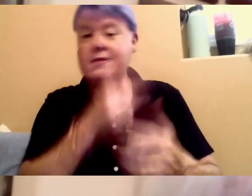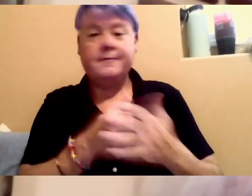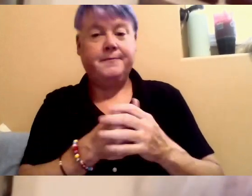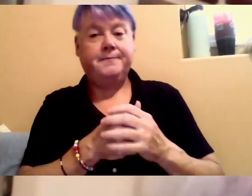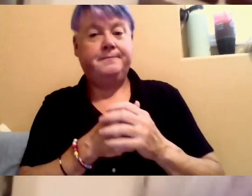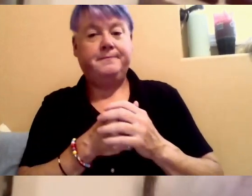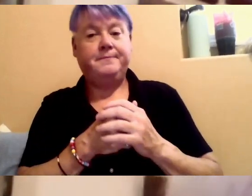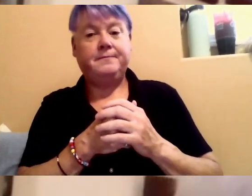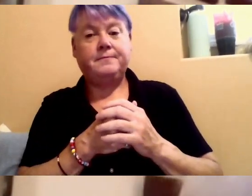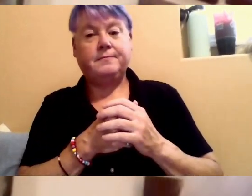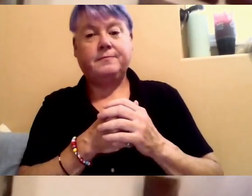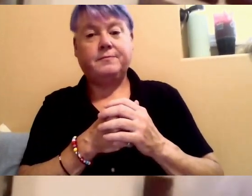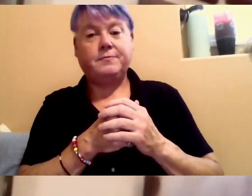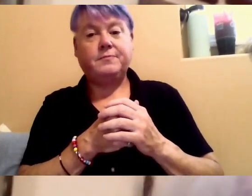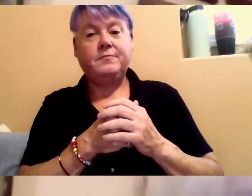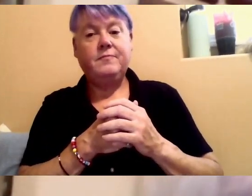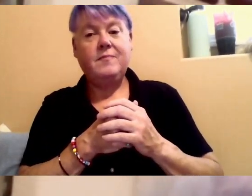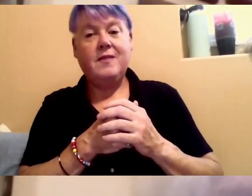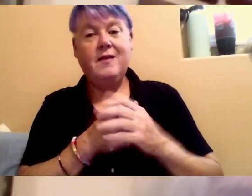So